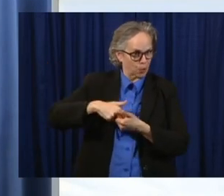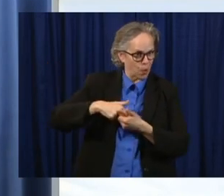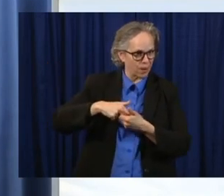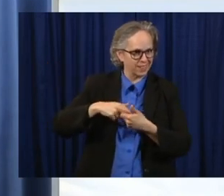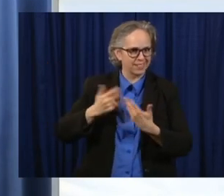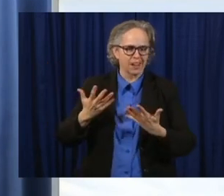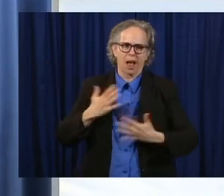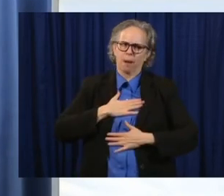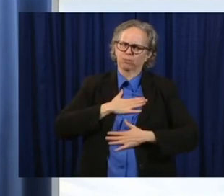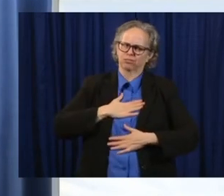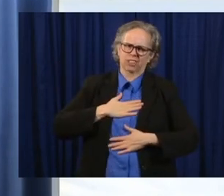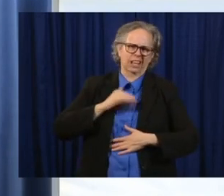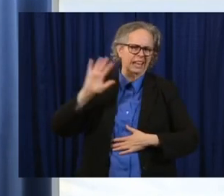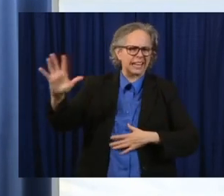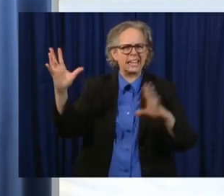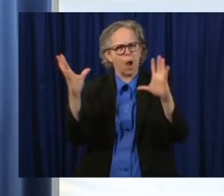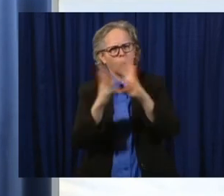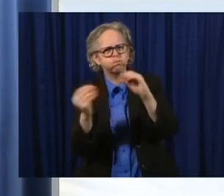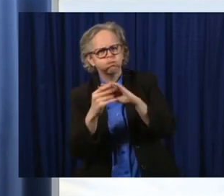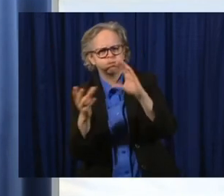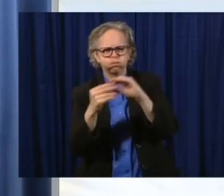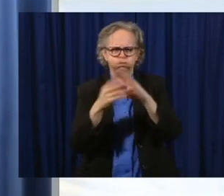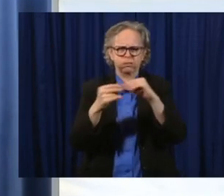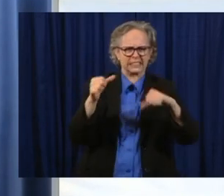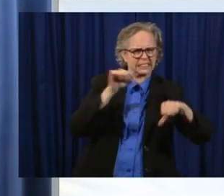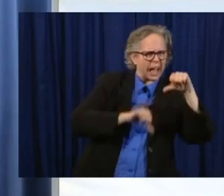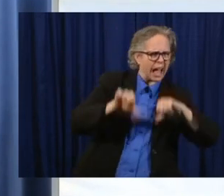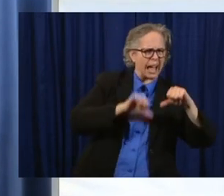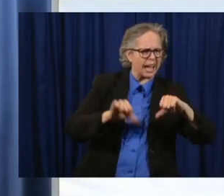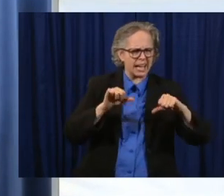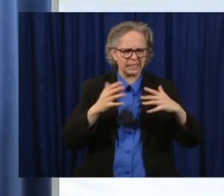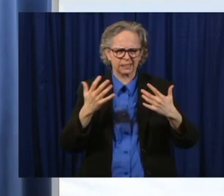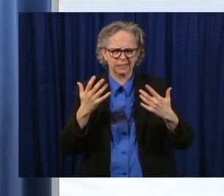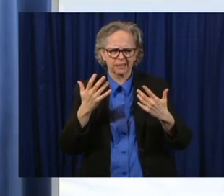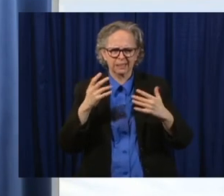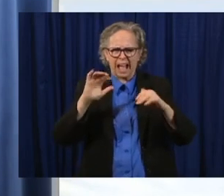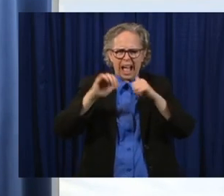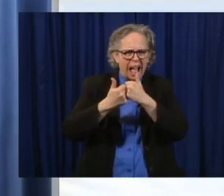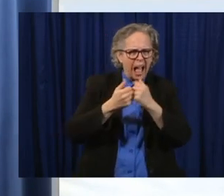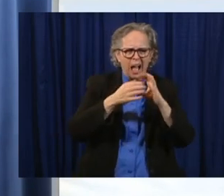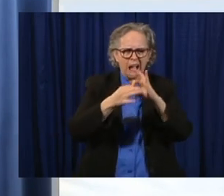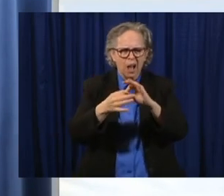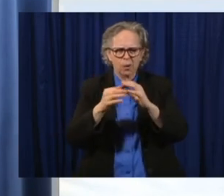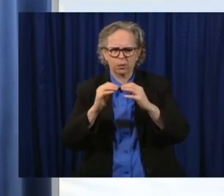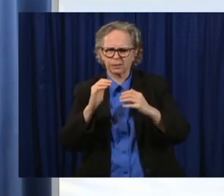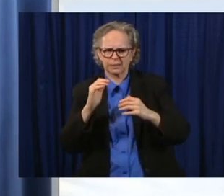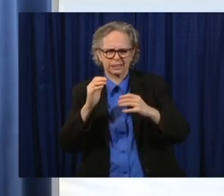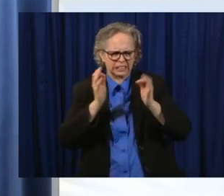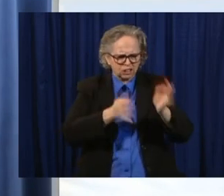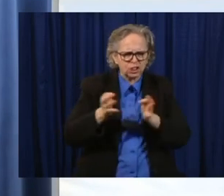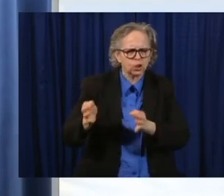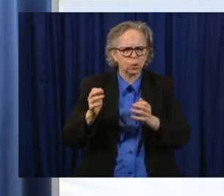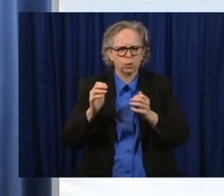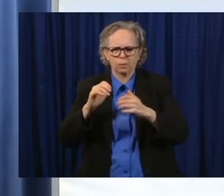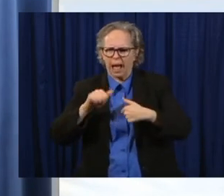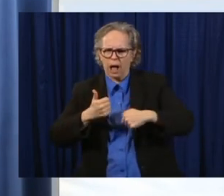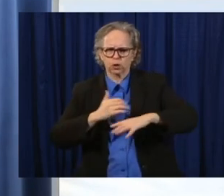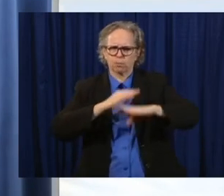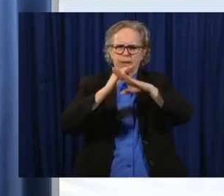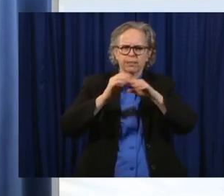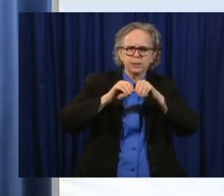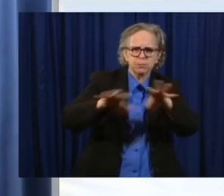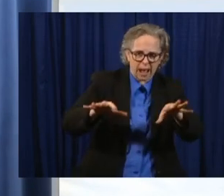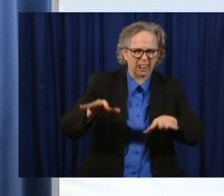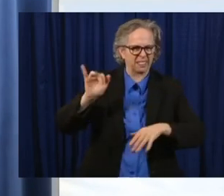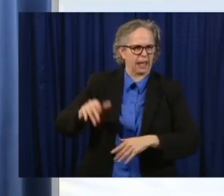talked about the science that underlies our collective efforts to slow the spread of the coronavirus. What he talked about showed us